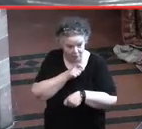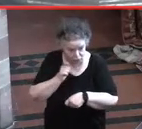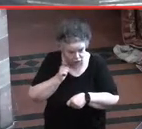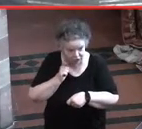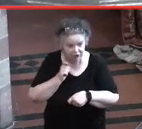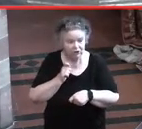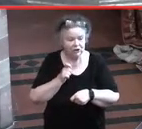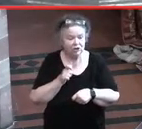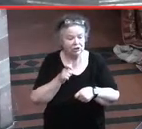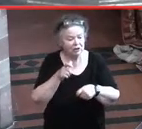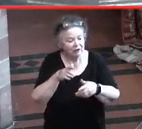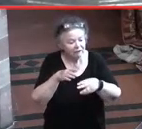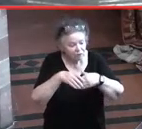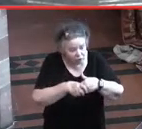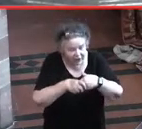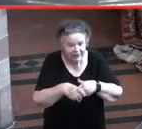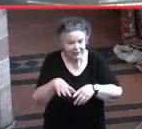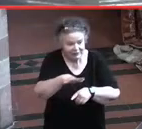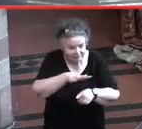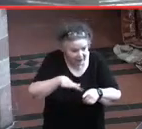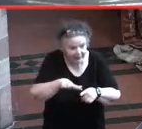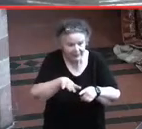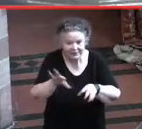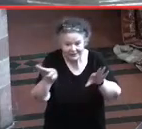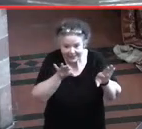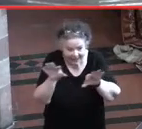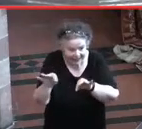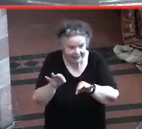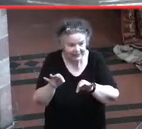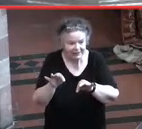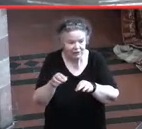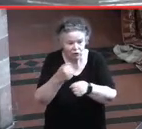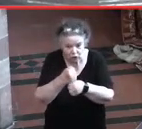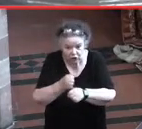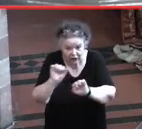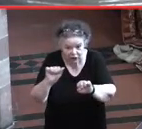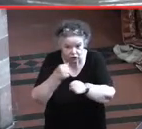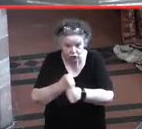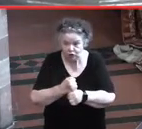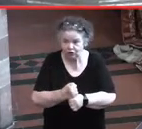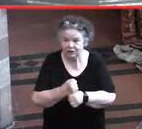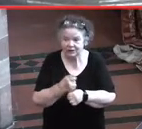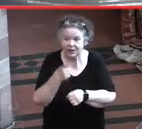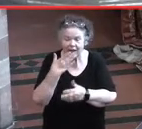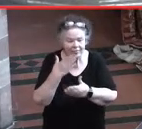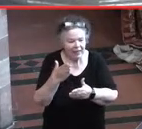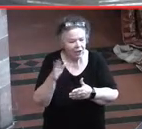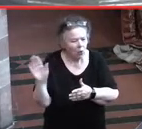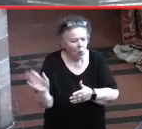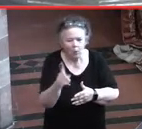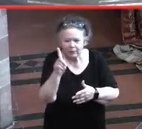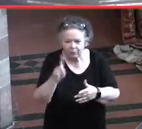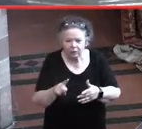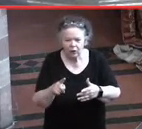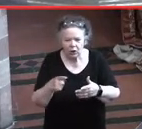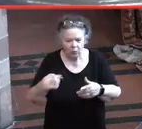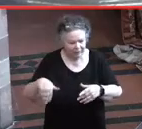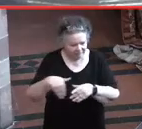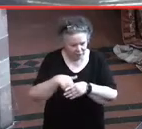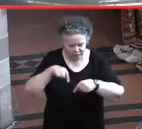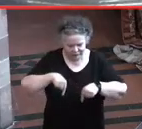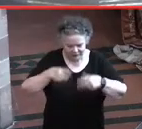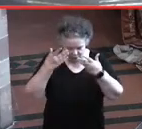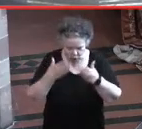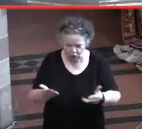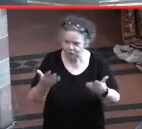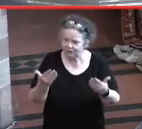families, guests from the churches that have supported them to this point. Thank those who will be sharing in today's